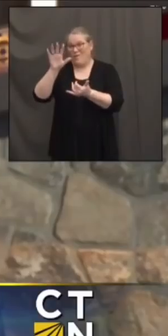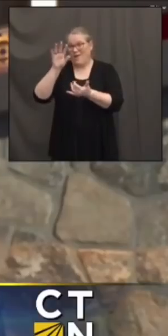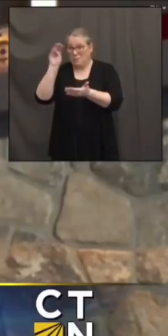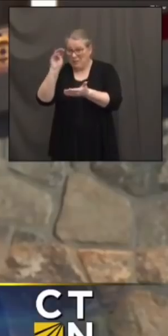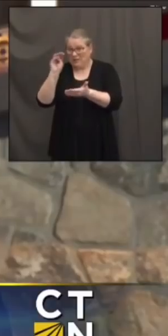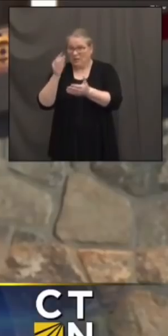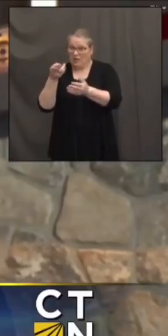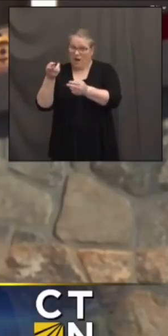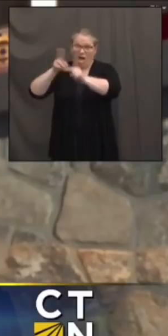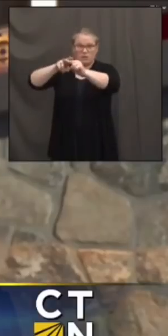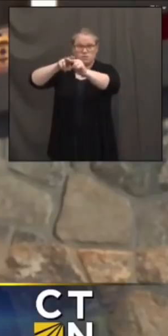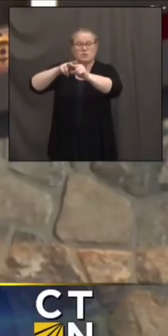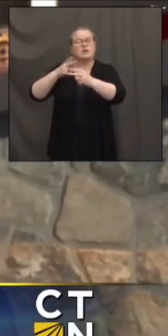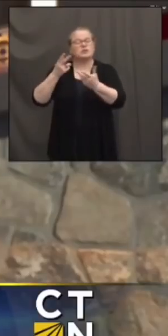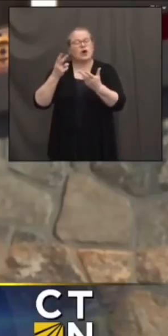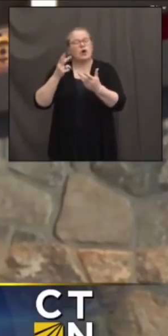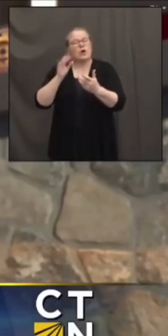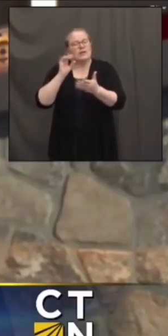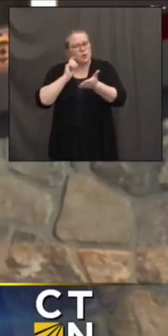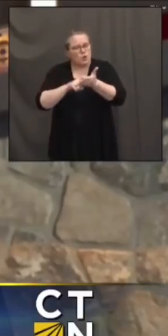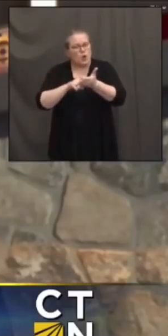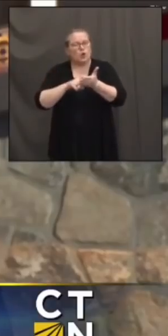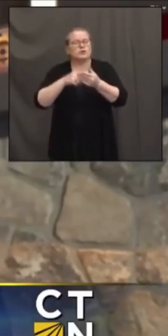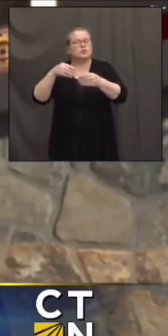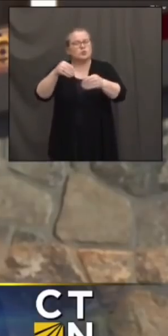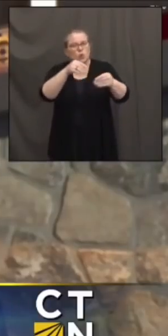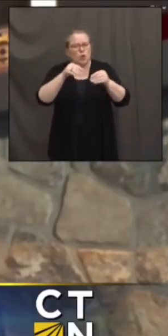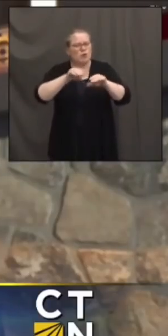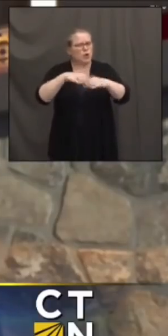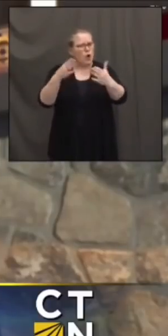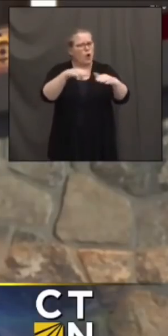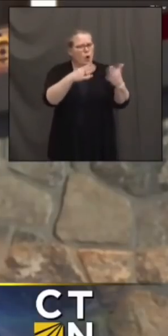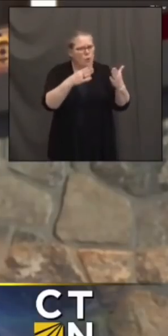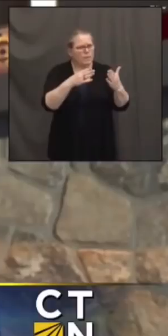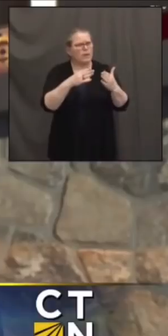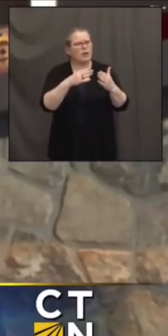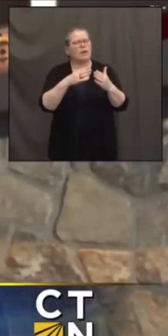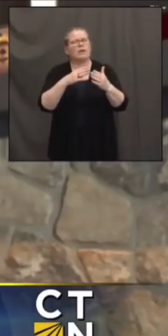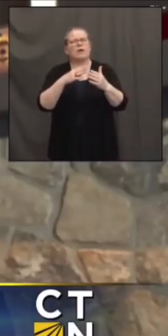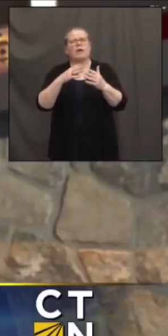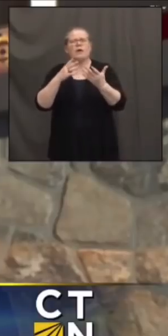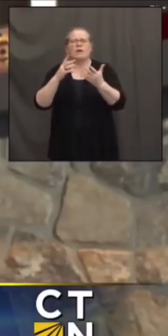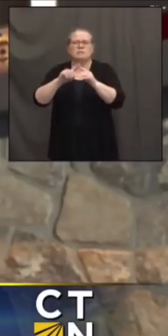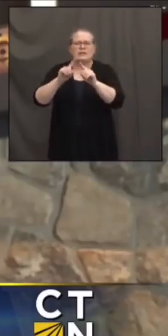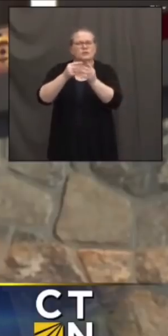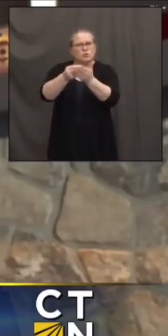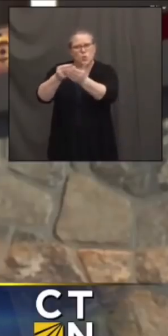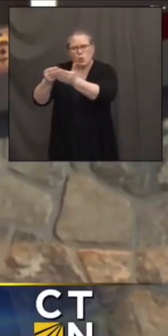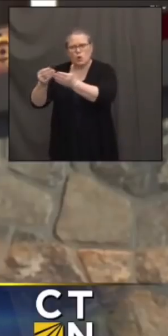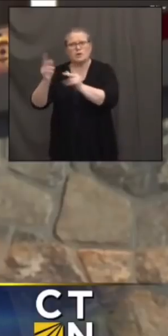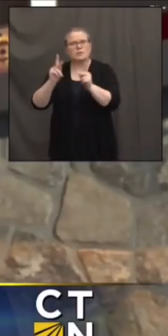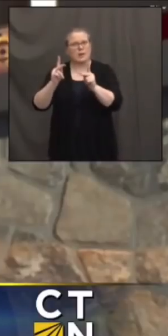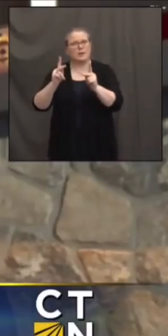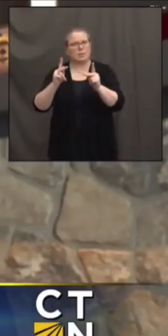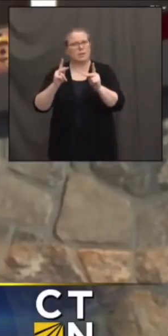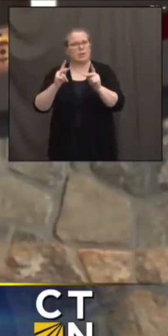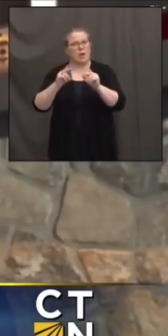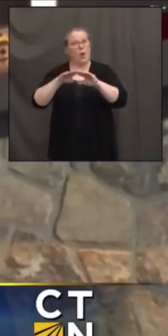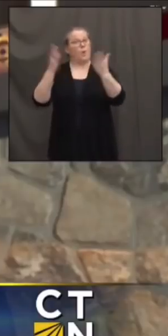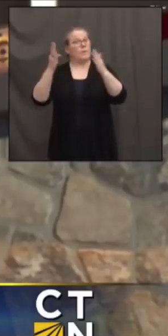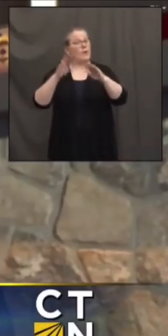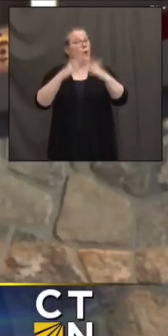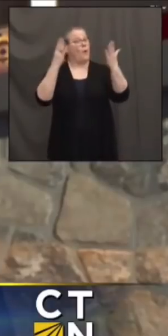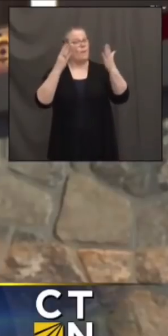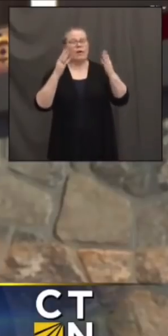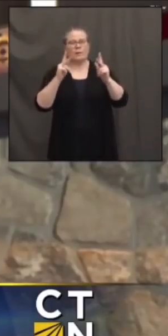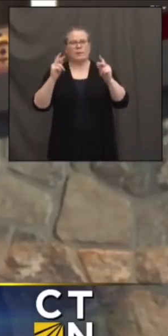trends in retail outlets and grocery stores, it's gone back up again. It started to go up again towards the beginning of March,